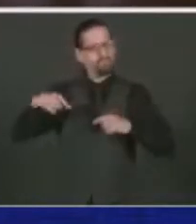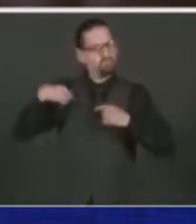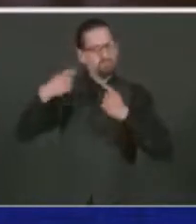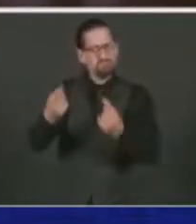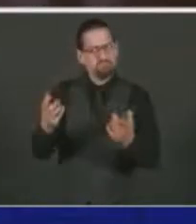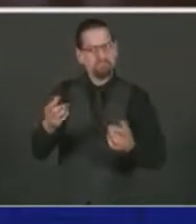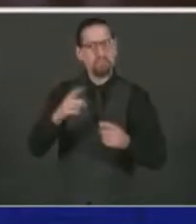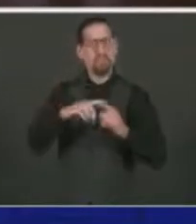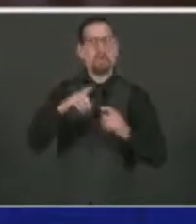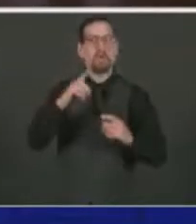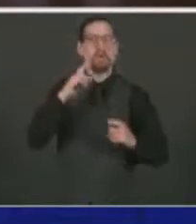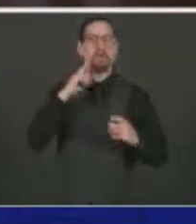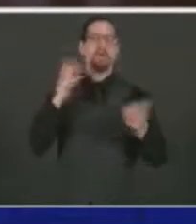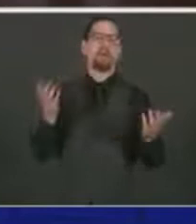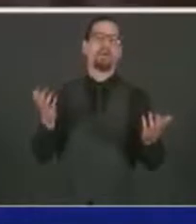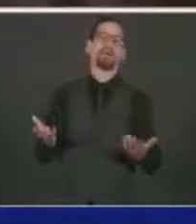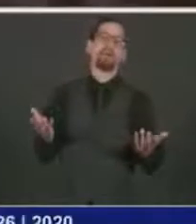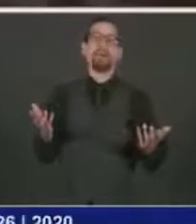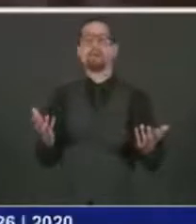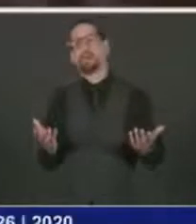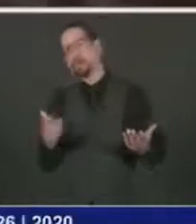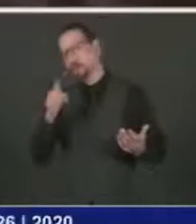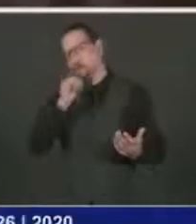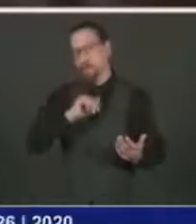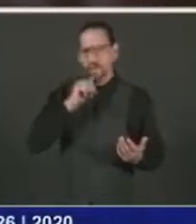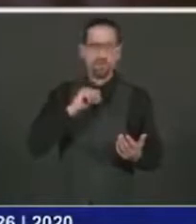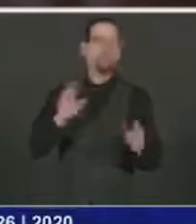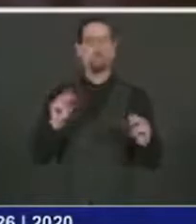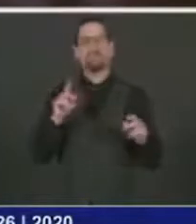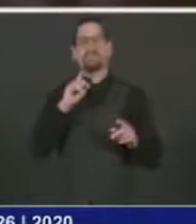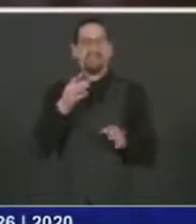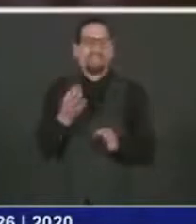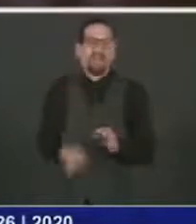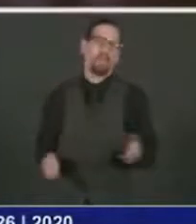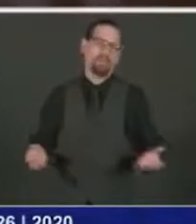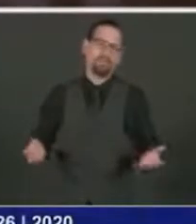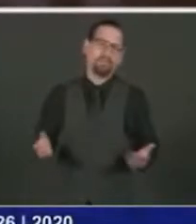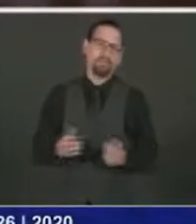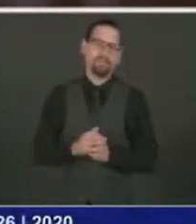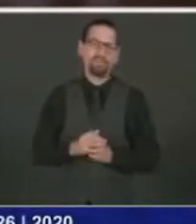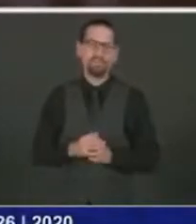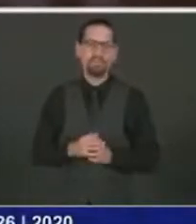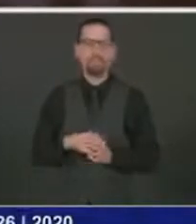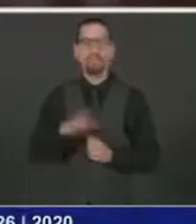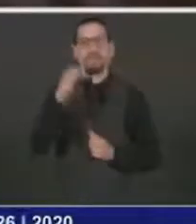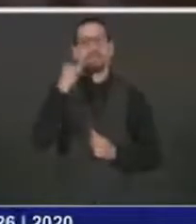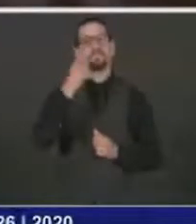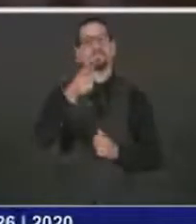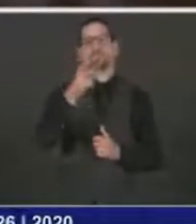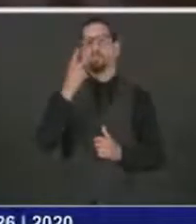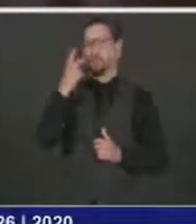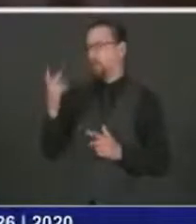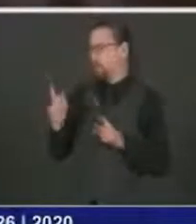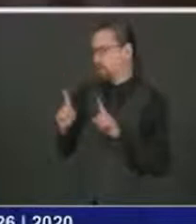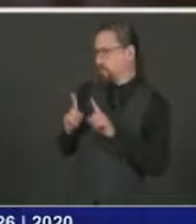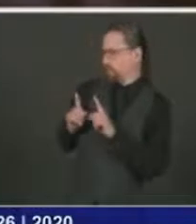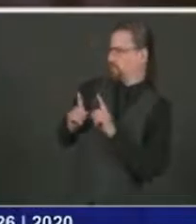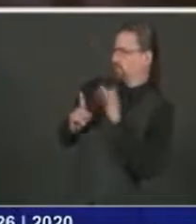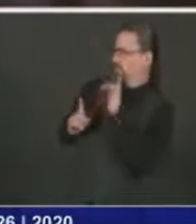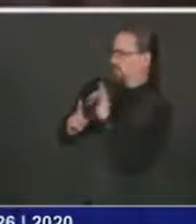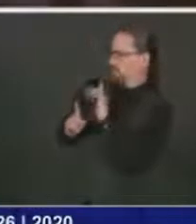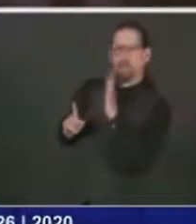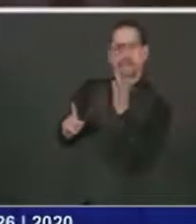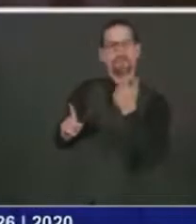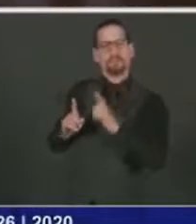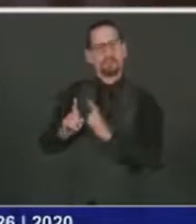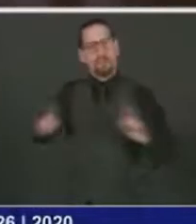just say, I do this for myself, if you find yourself close to people for more than a few minutes, we're doing